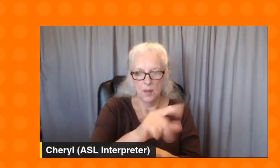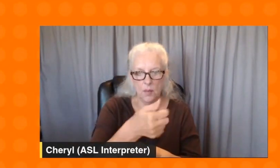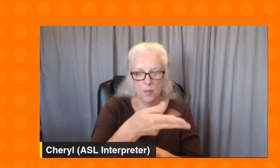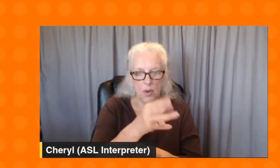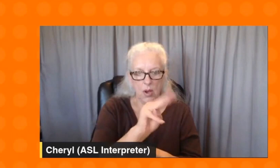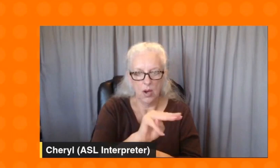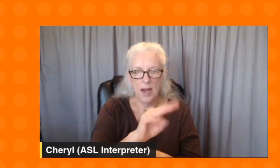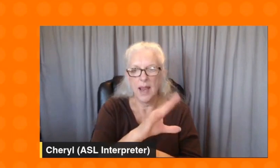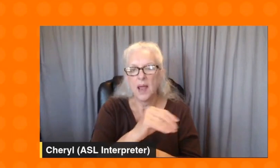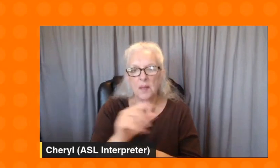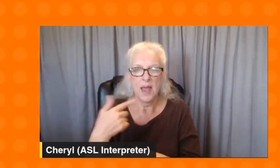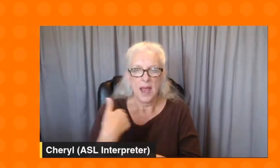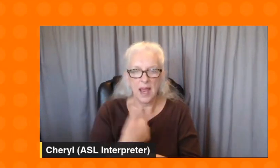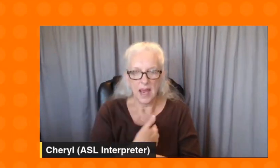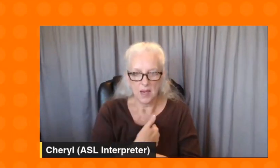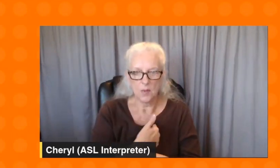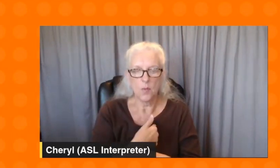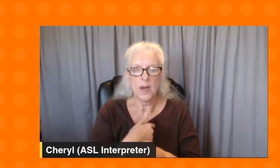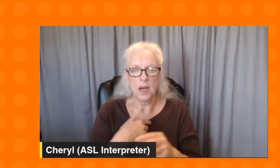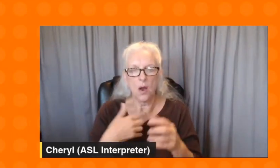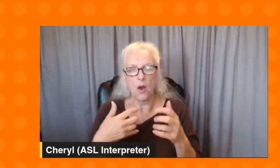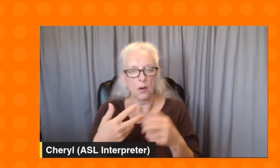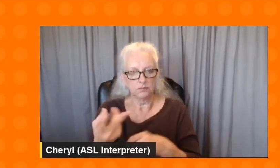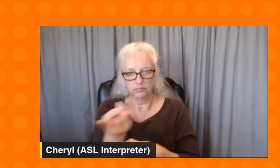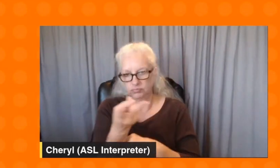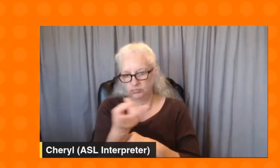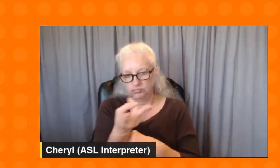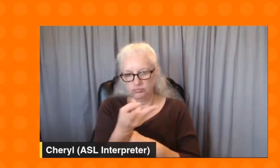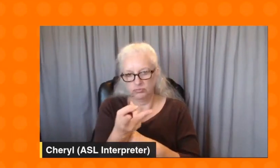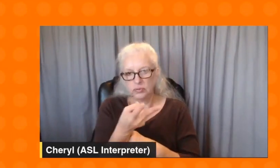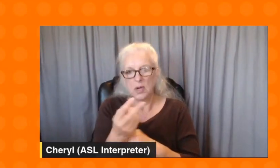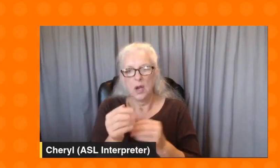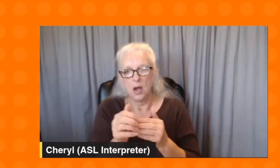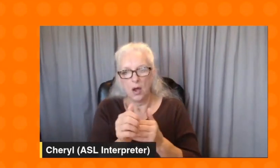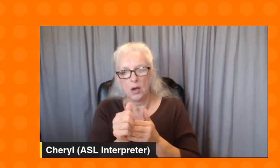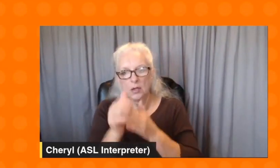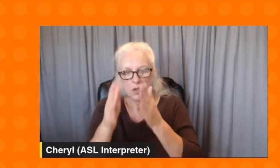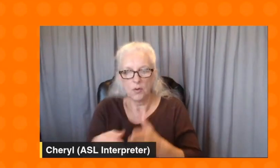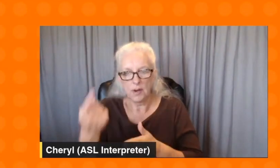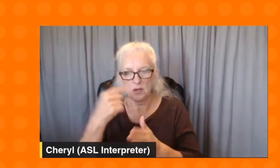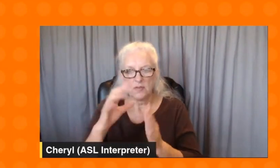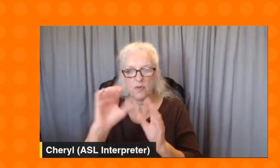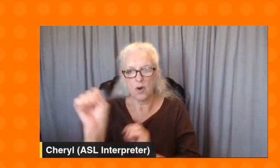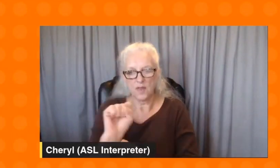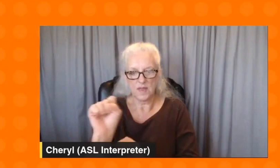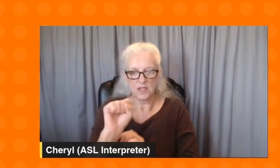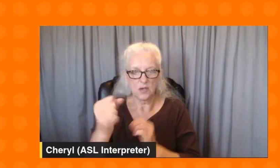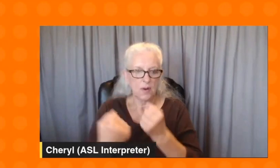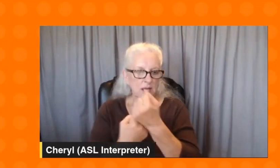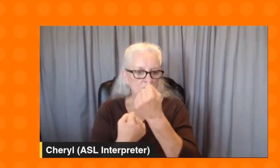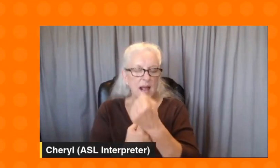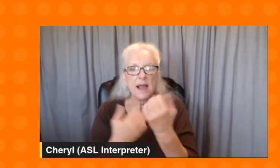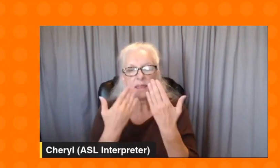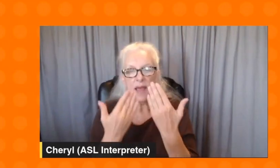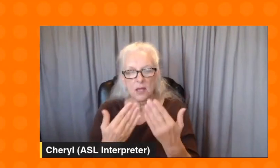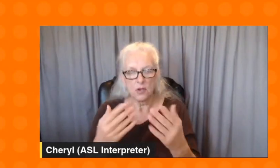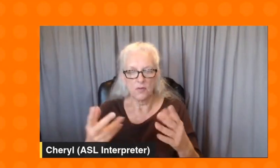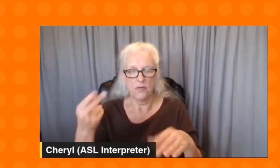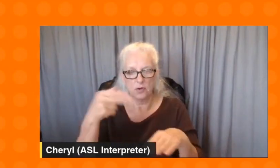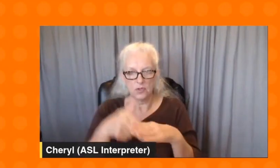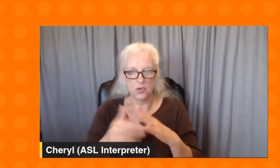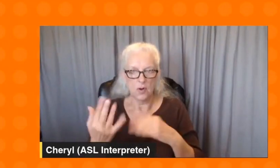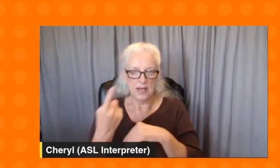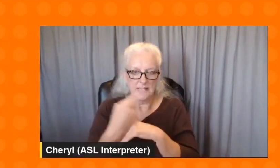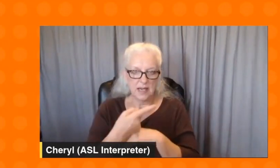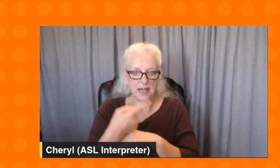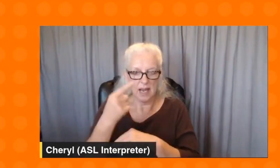co-executive directors of the Scratch Foundation. Thank you all so much for being here at the Scratch Conference 2023 and for